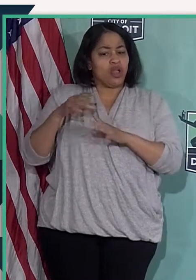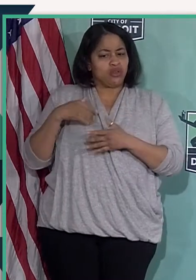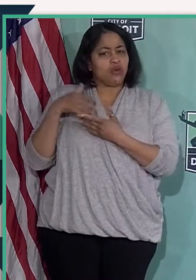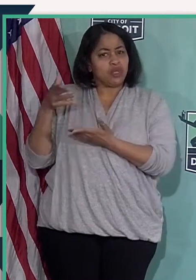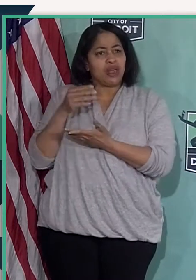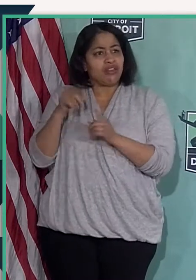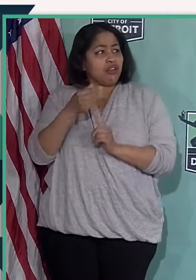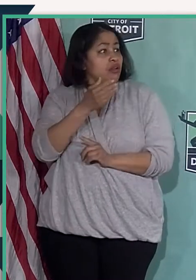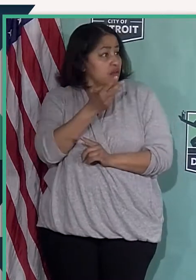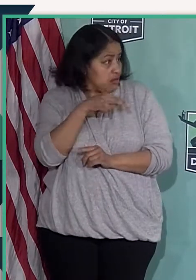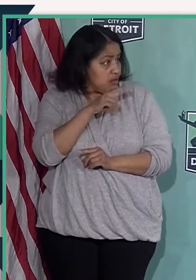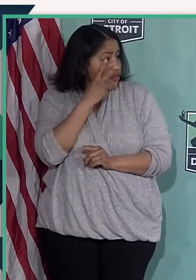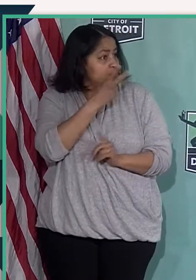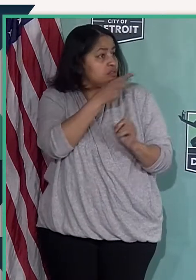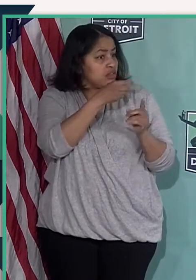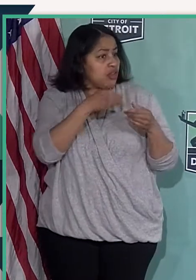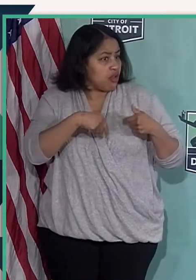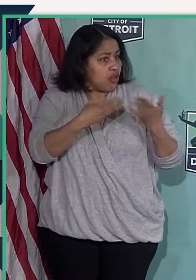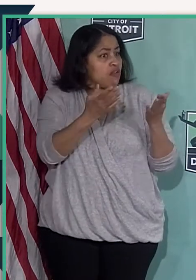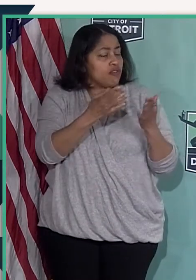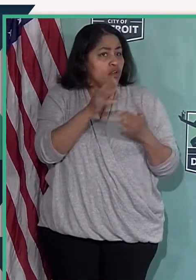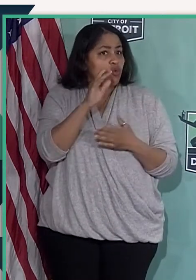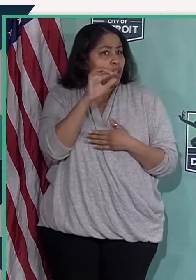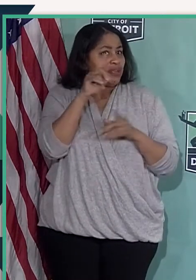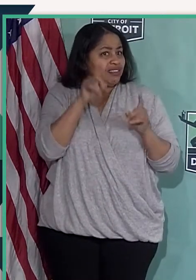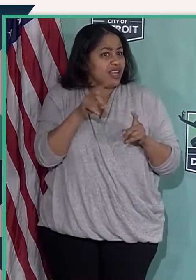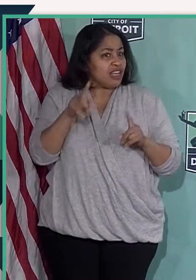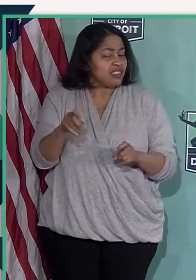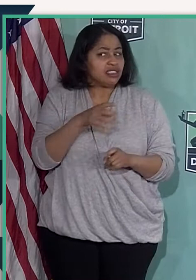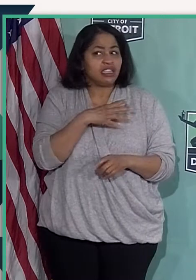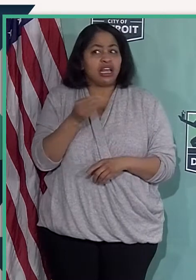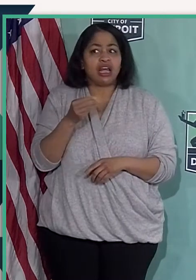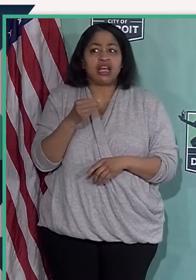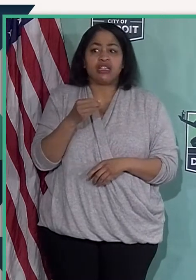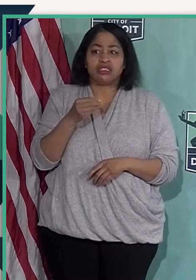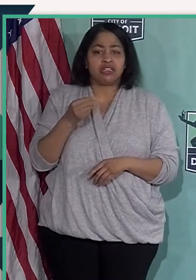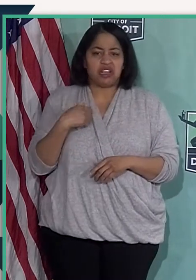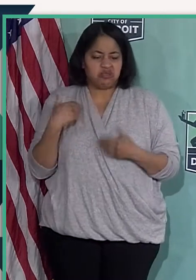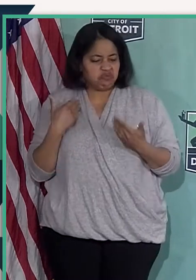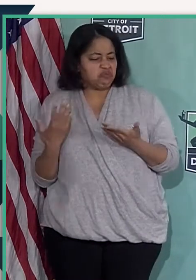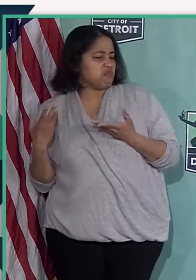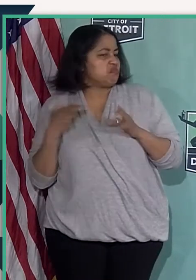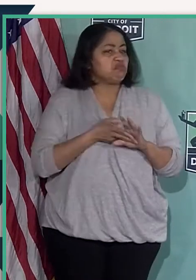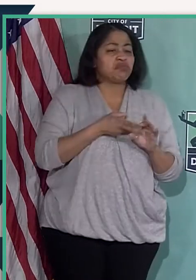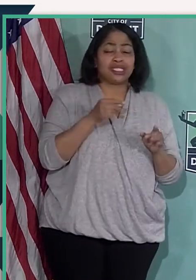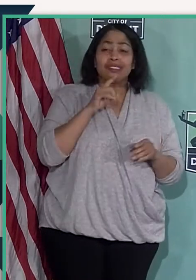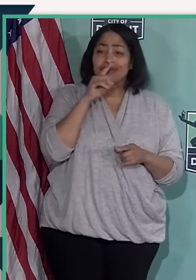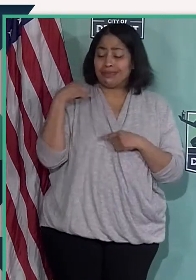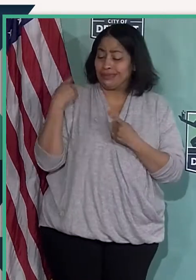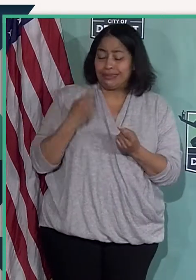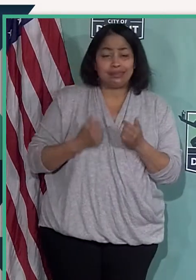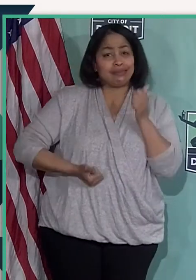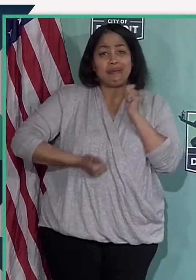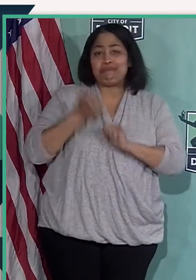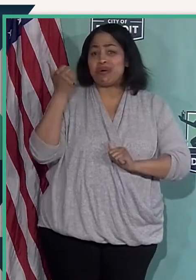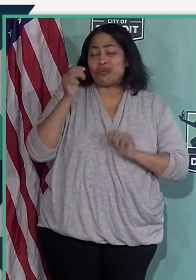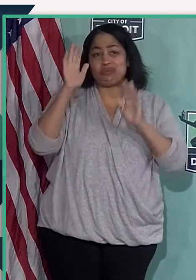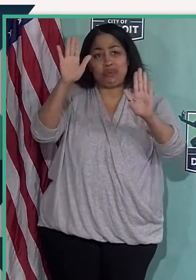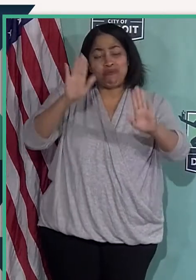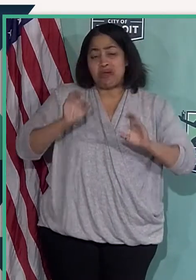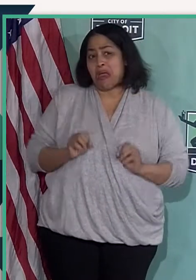rapid testing at the Detroit Health Department. And this has been the most wonderful opportunity I could possibly have